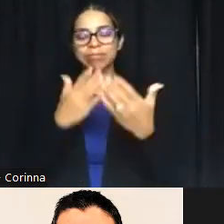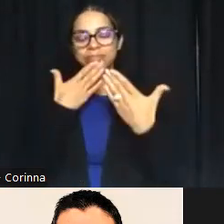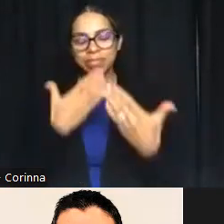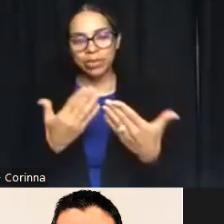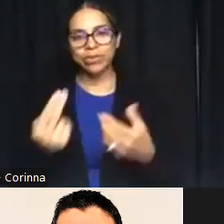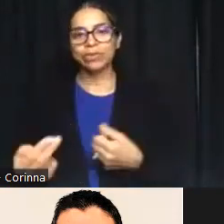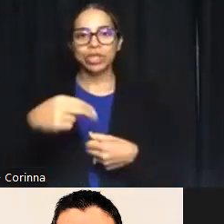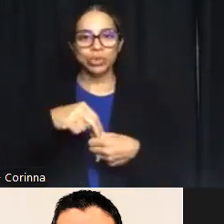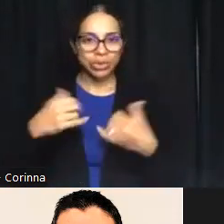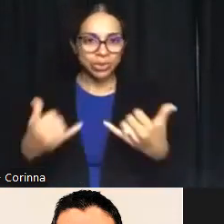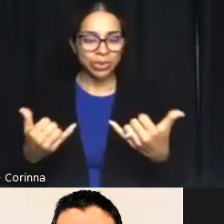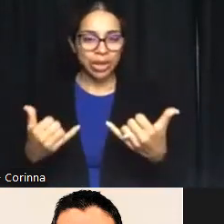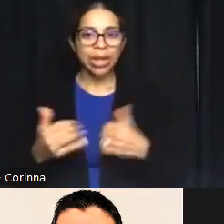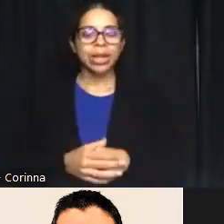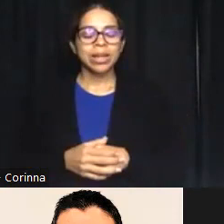thank you for